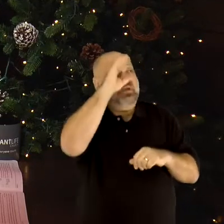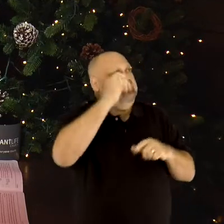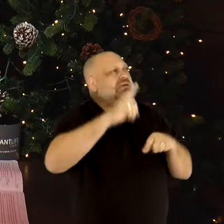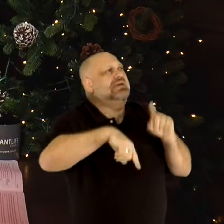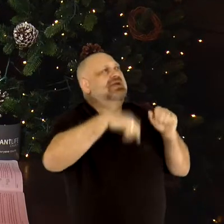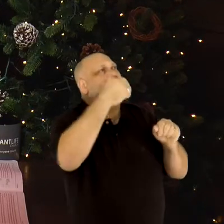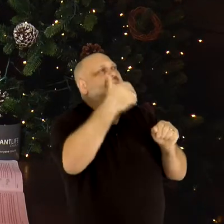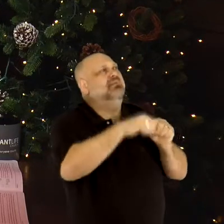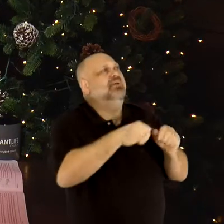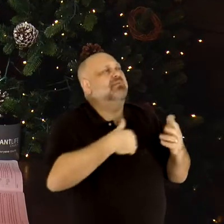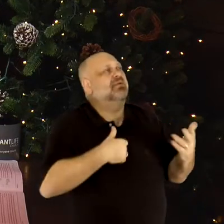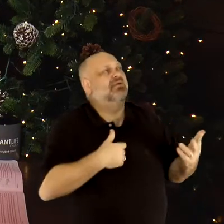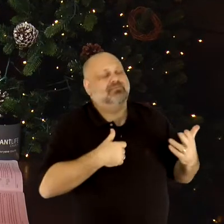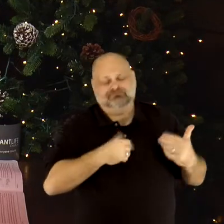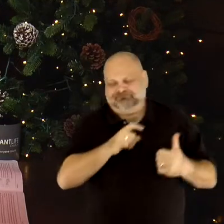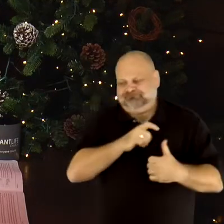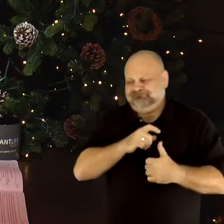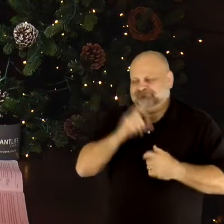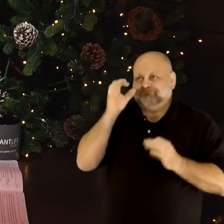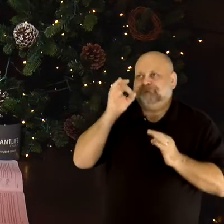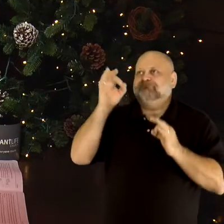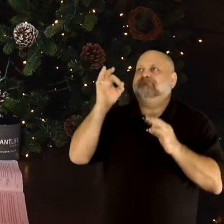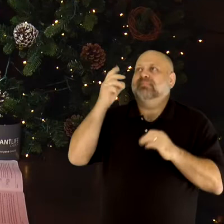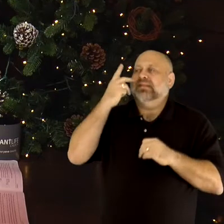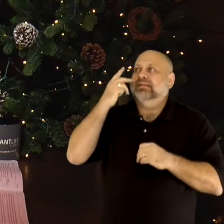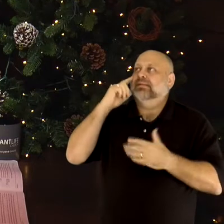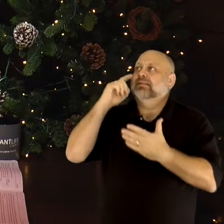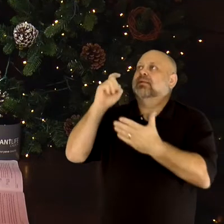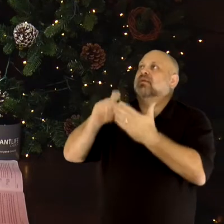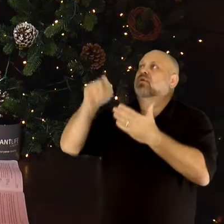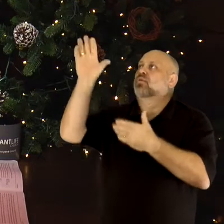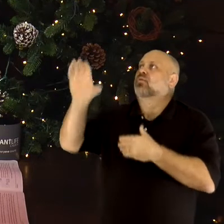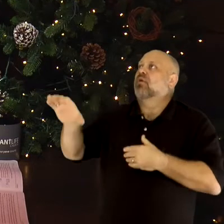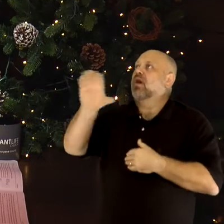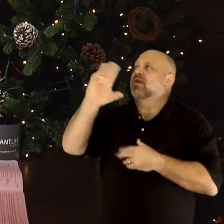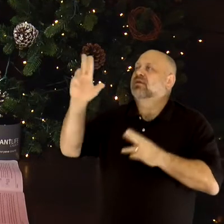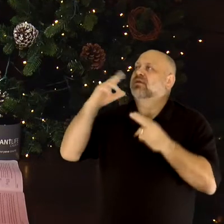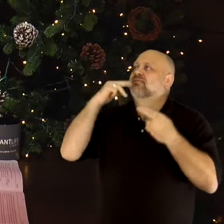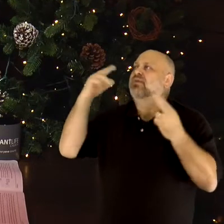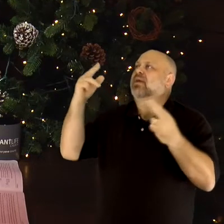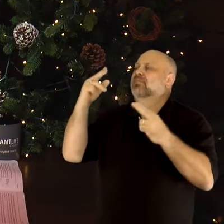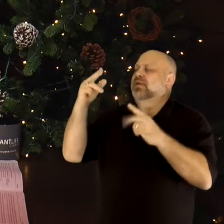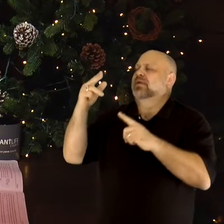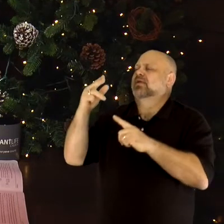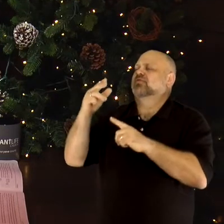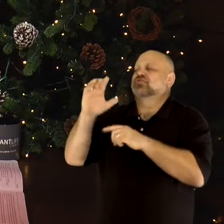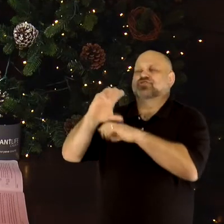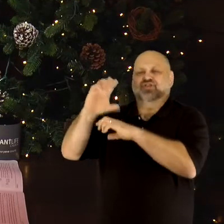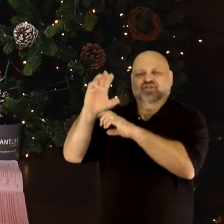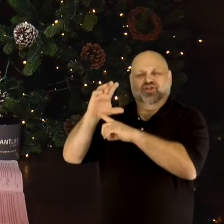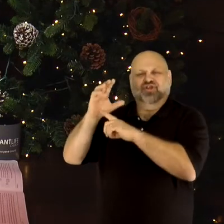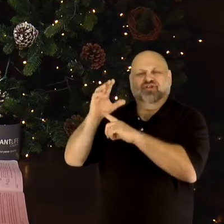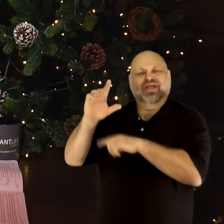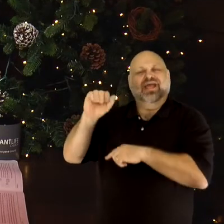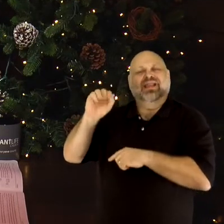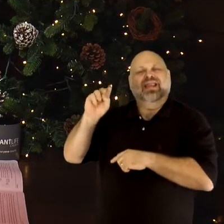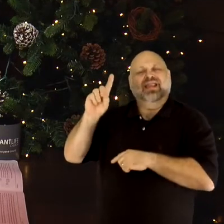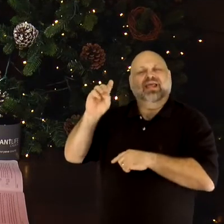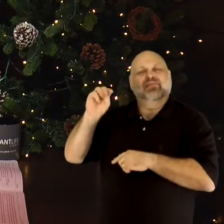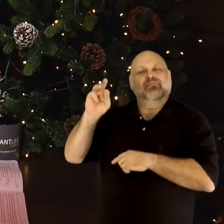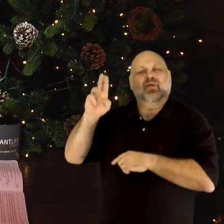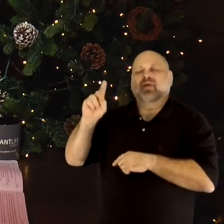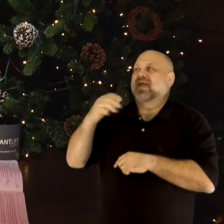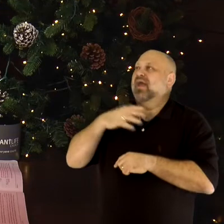remember. The officer looks up and sees this cross. There was a famous landmark church with a lighted